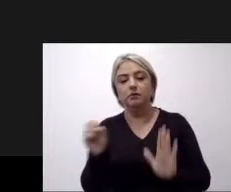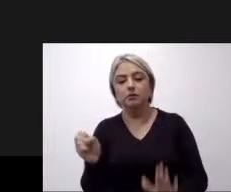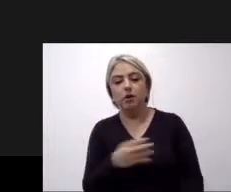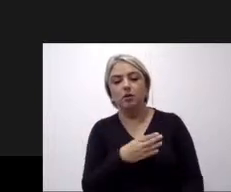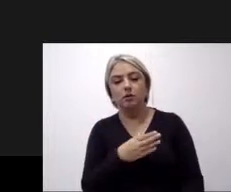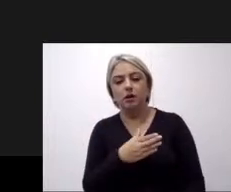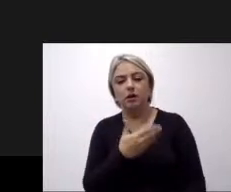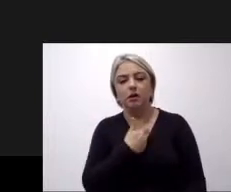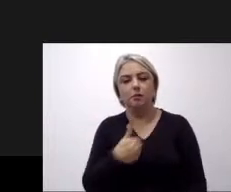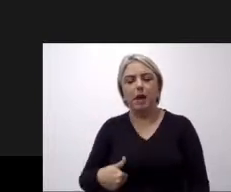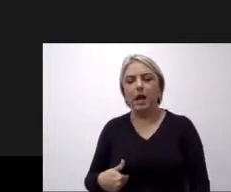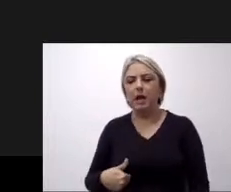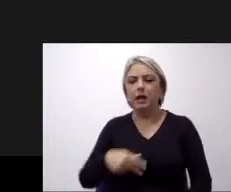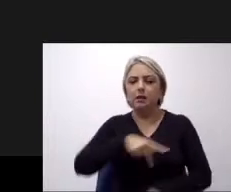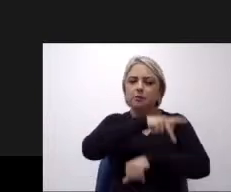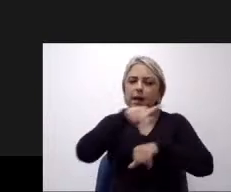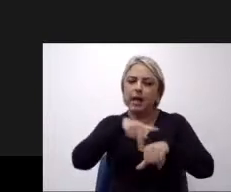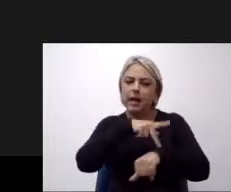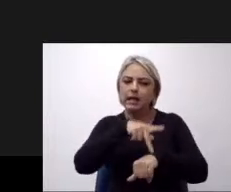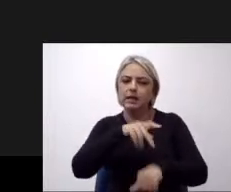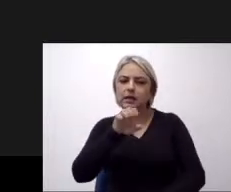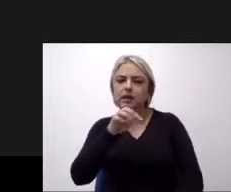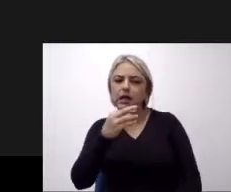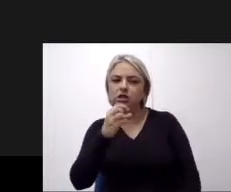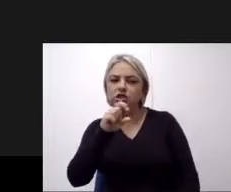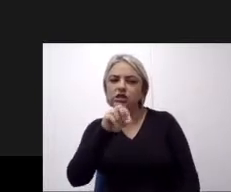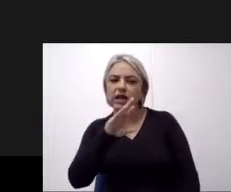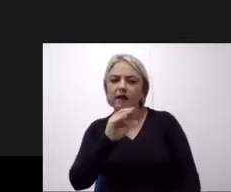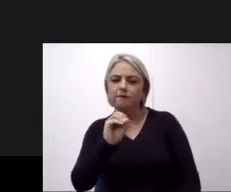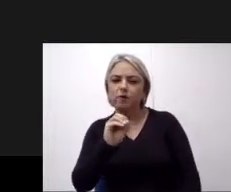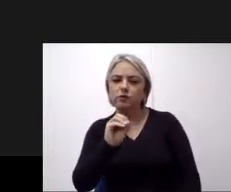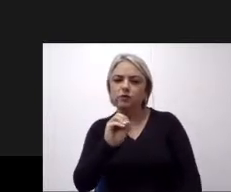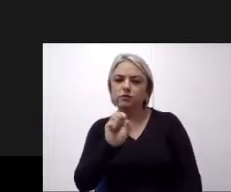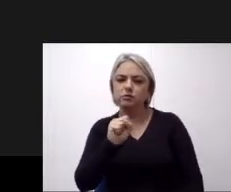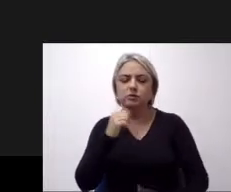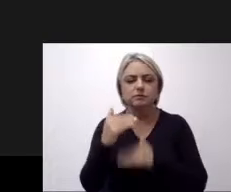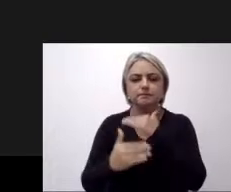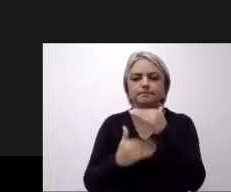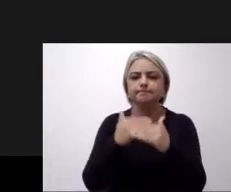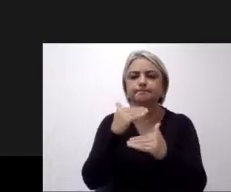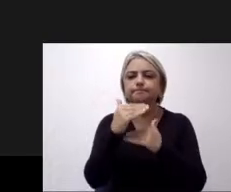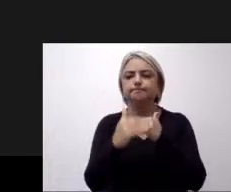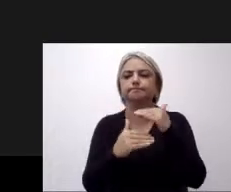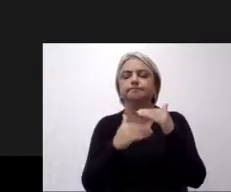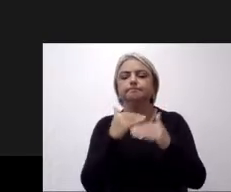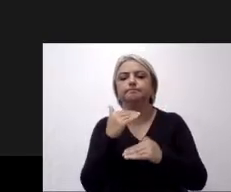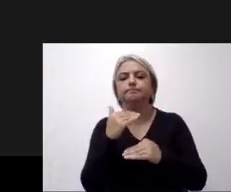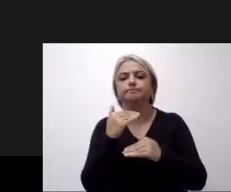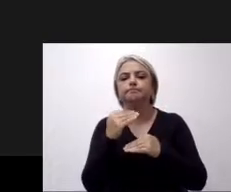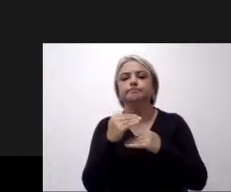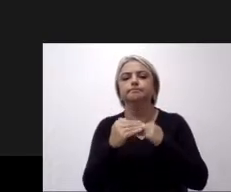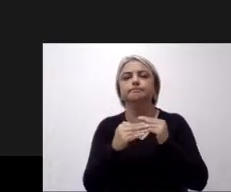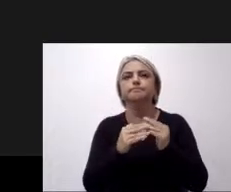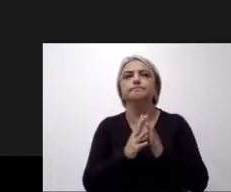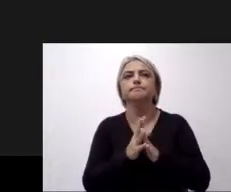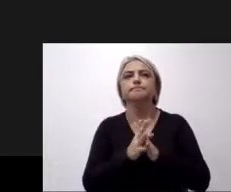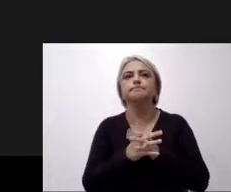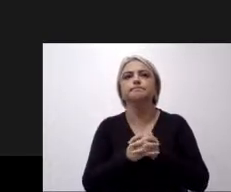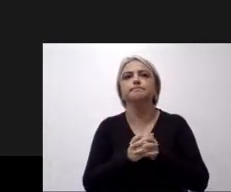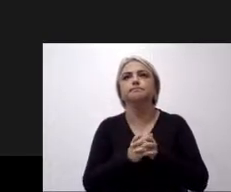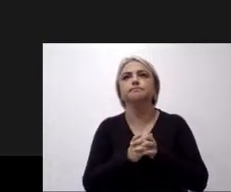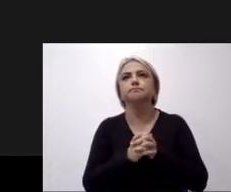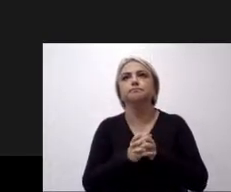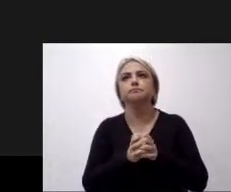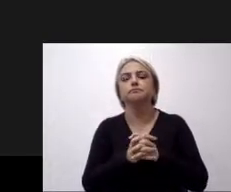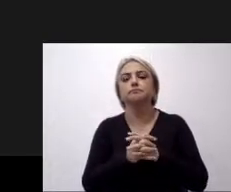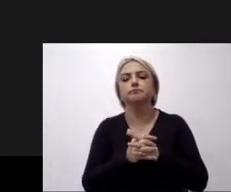the development of public nurseries has doubly benefited to women. Firstly, because